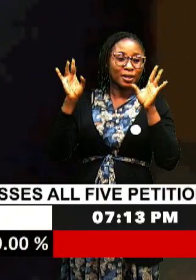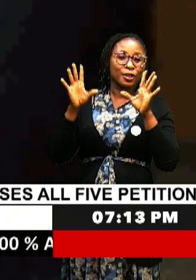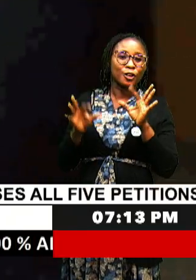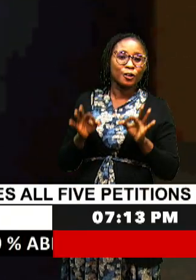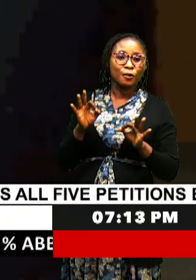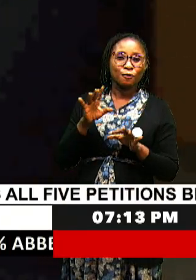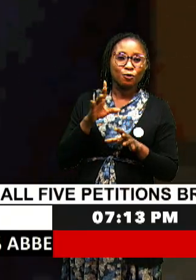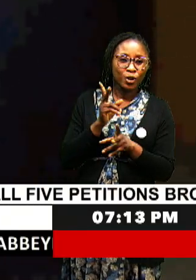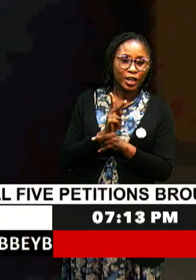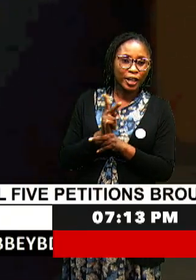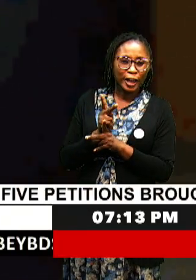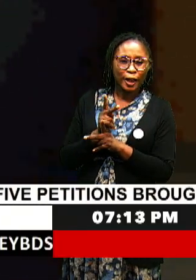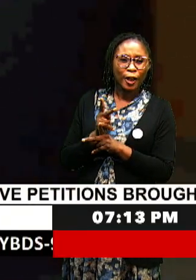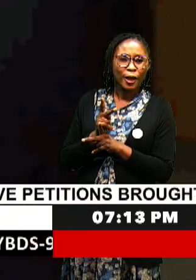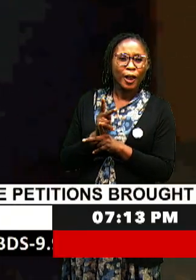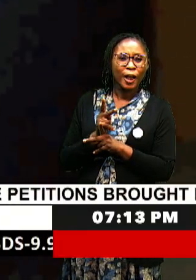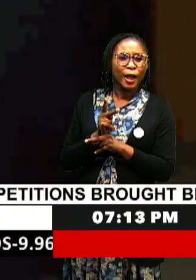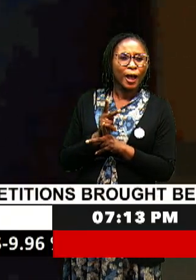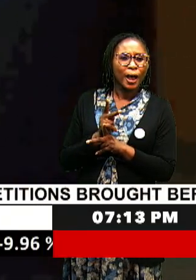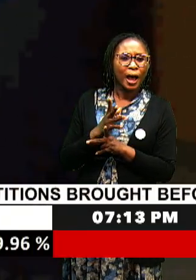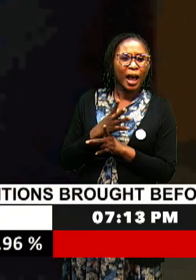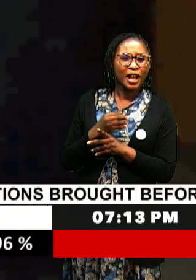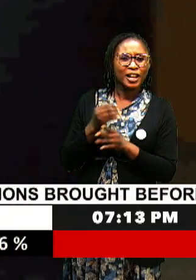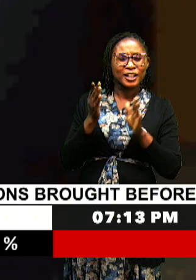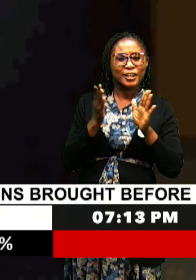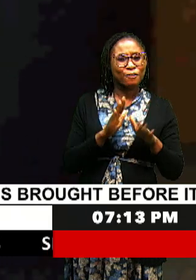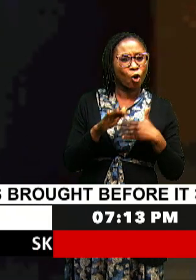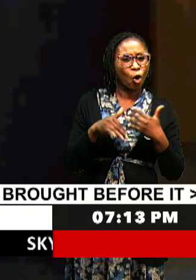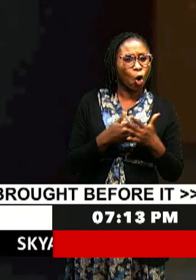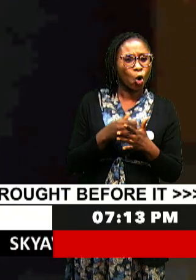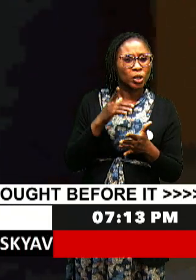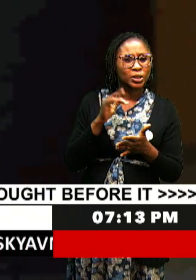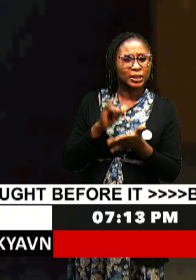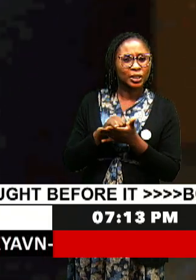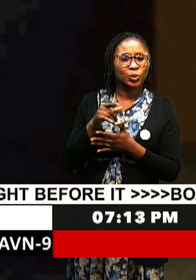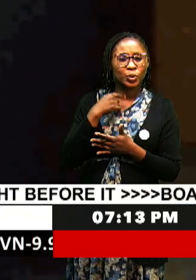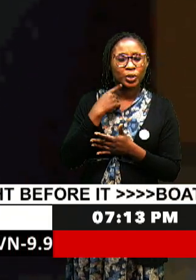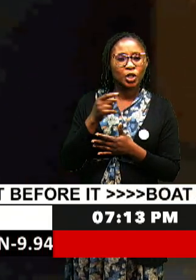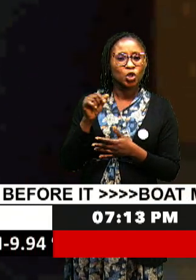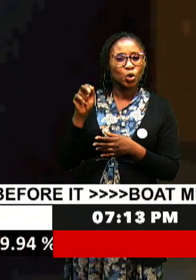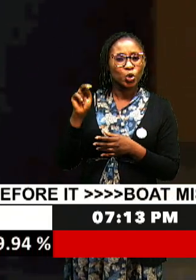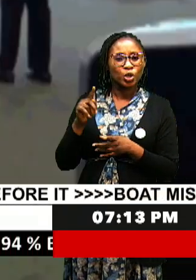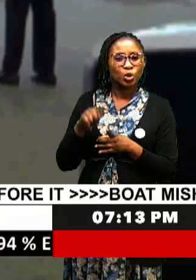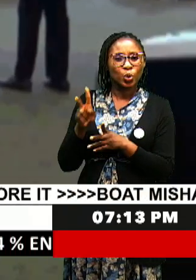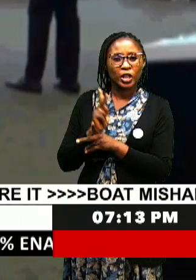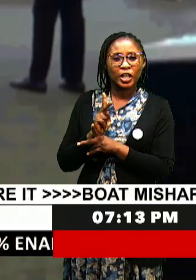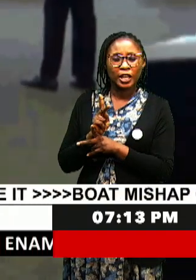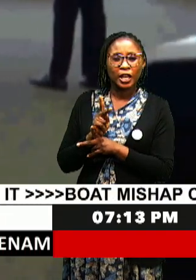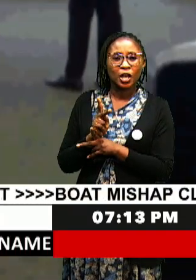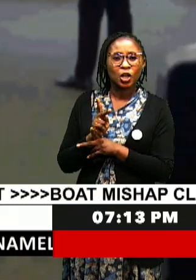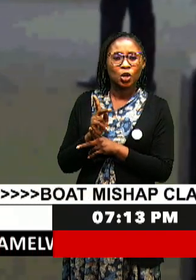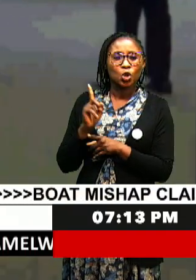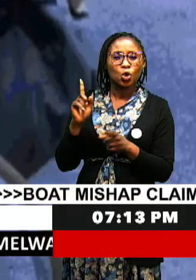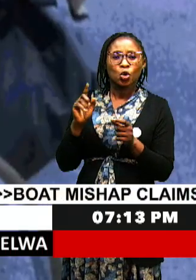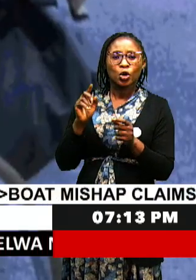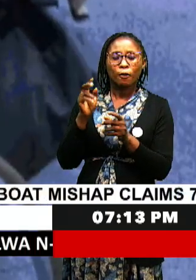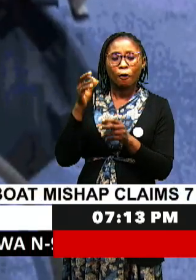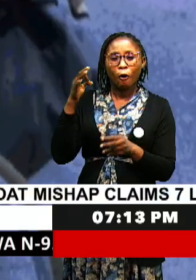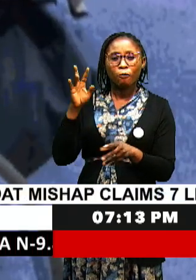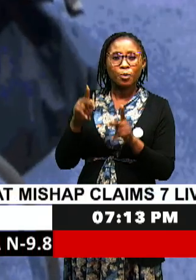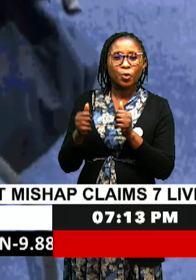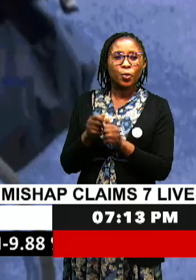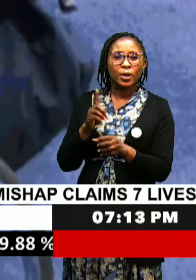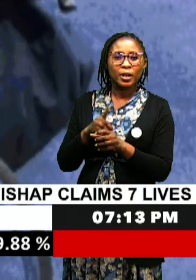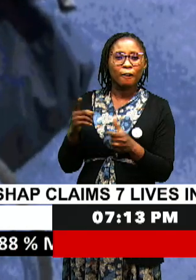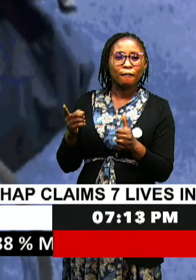of them, and of course people all the time say, okay, we need to take care of inclusion of people with disability during their